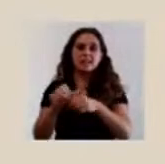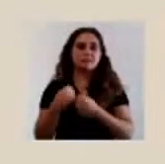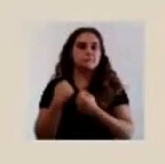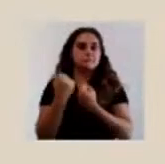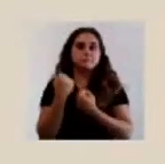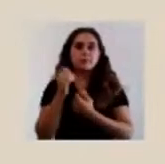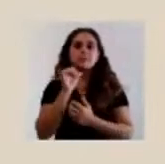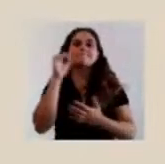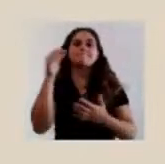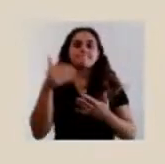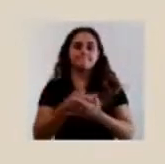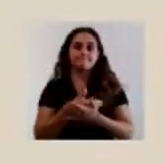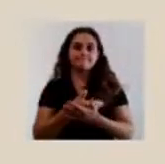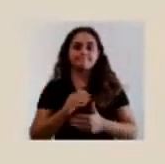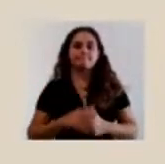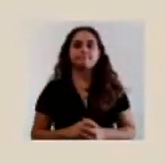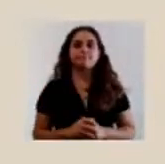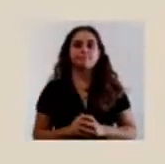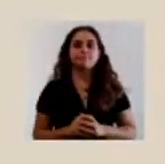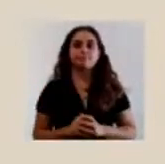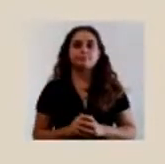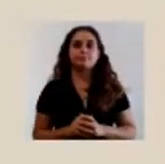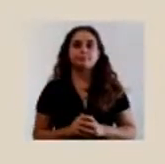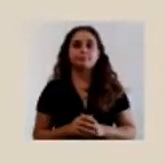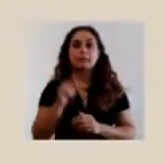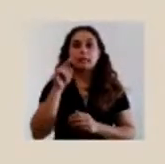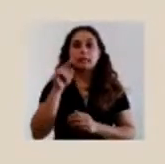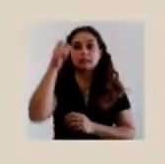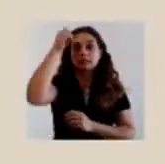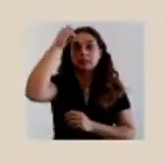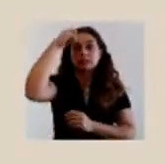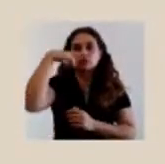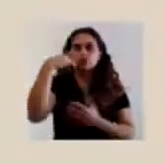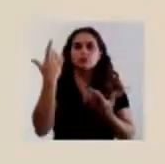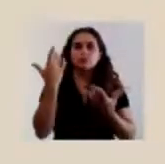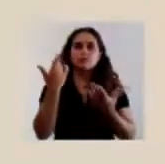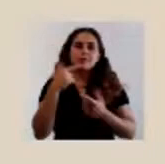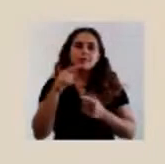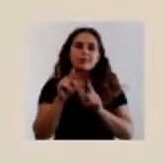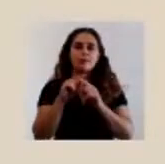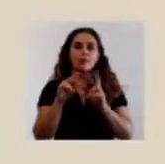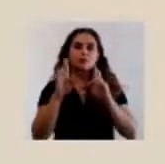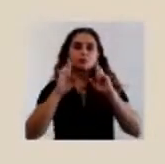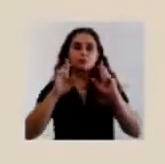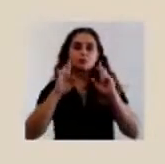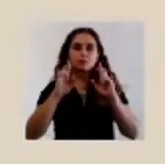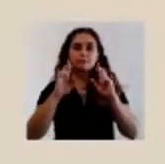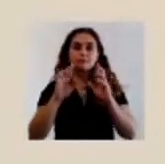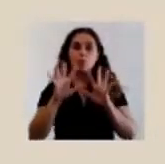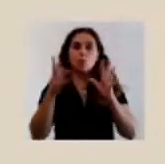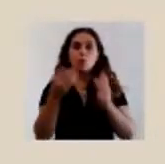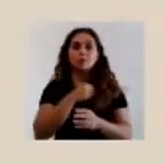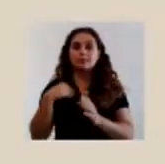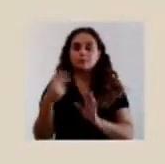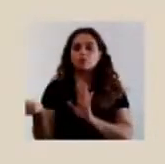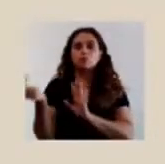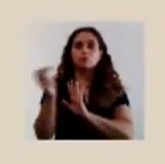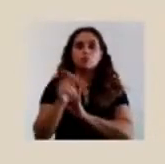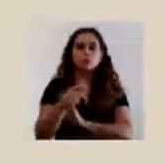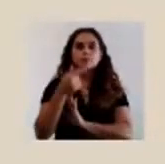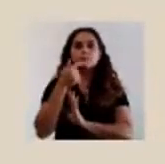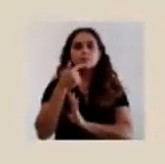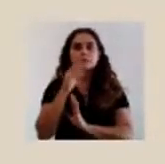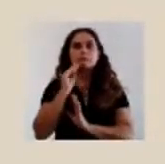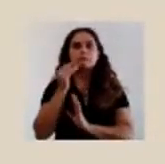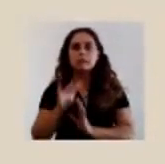and unfortunately died. This story, however, has a glimmer of hope. Upon arrival, the paramedics declared the